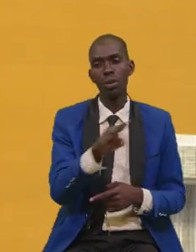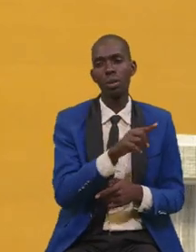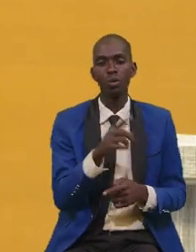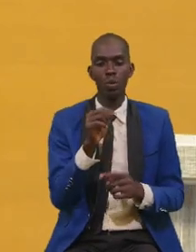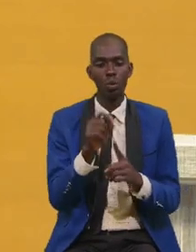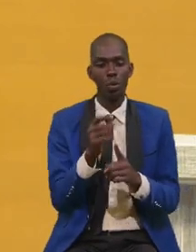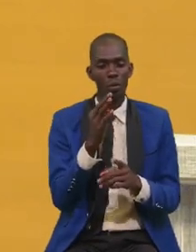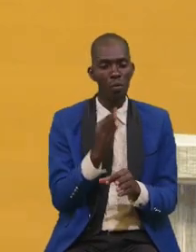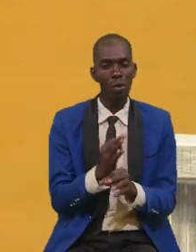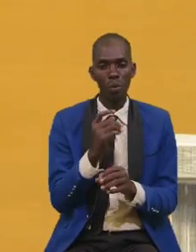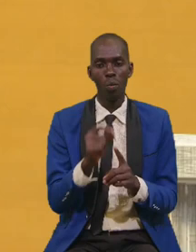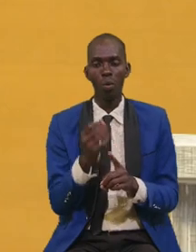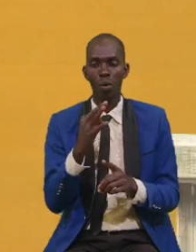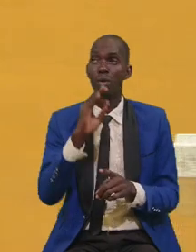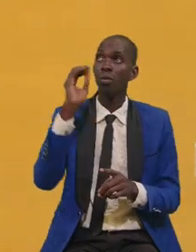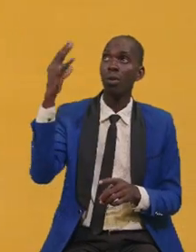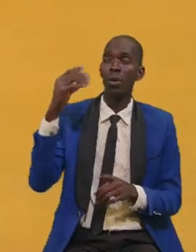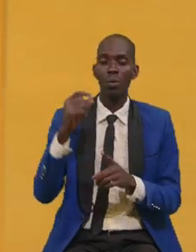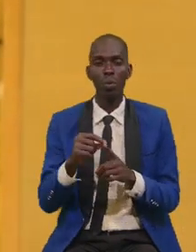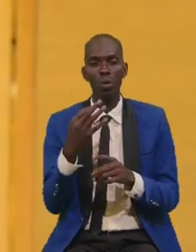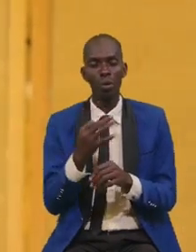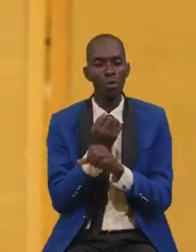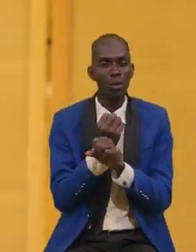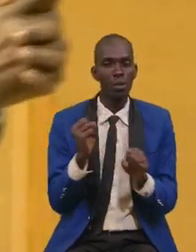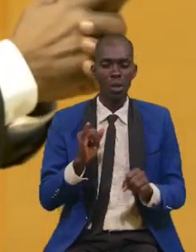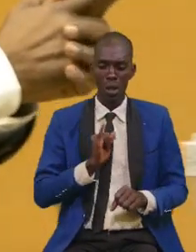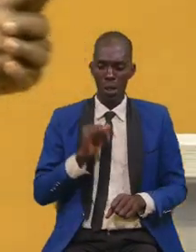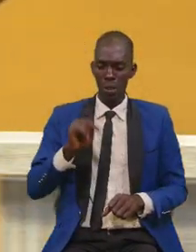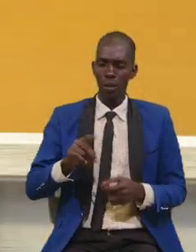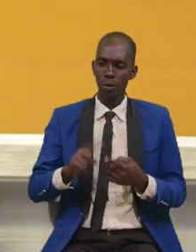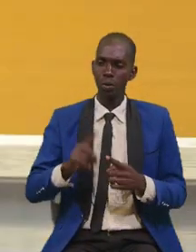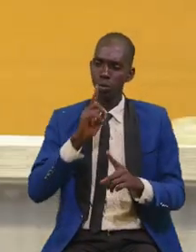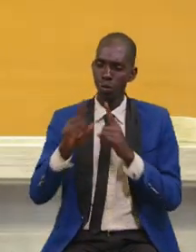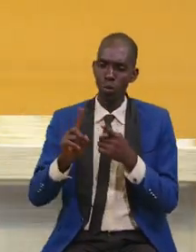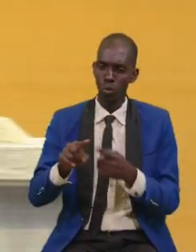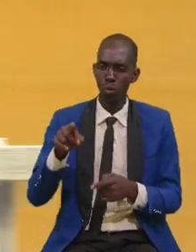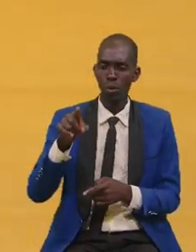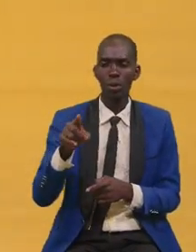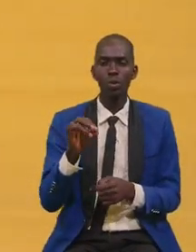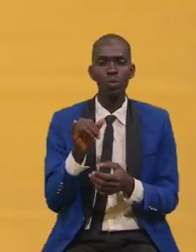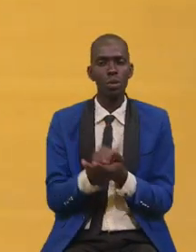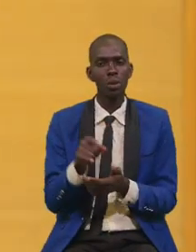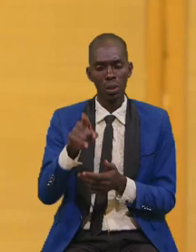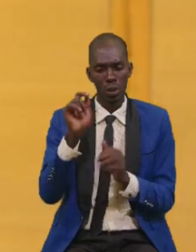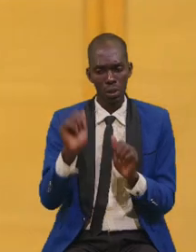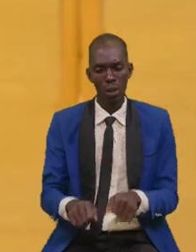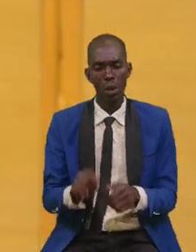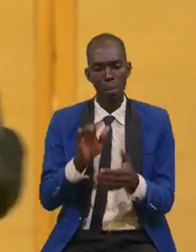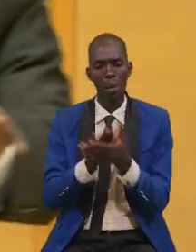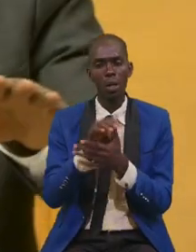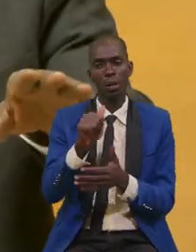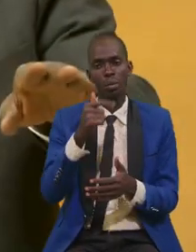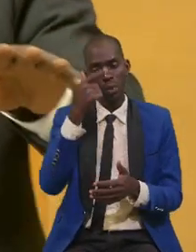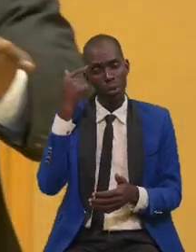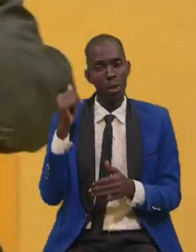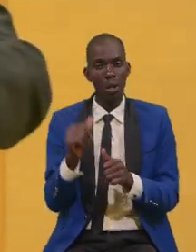and the word of salvation. I need to speak that to them so that they can believe. Because everyone that